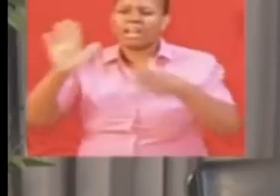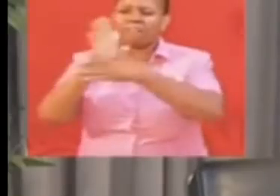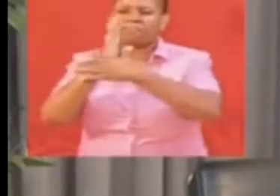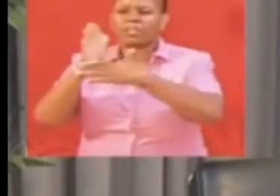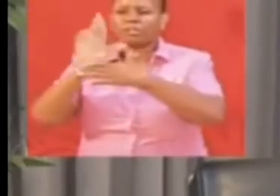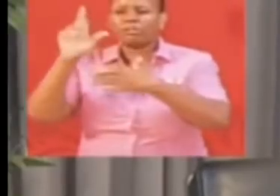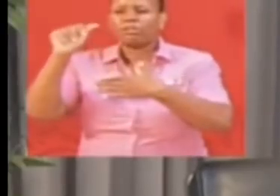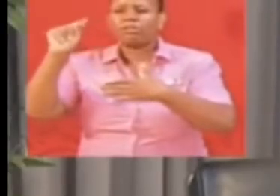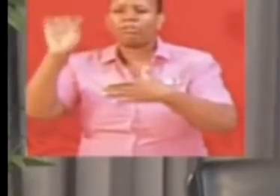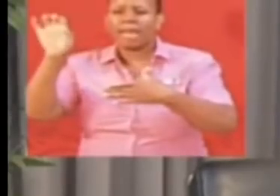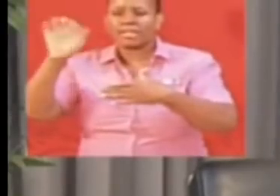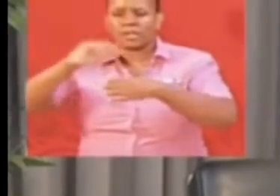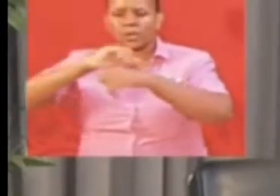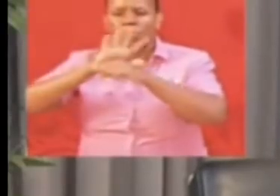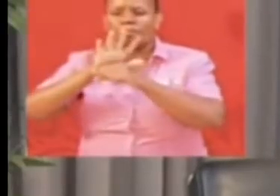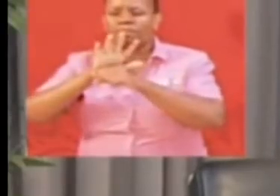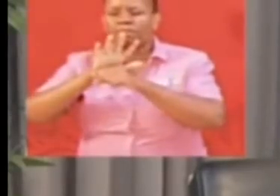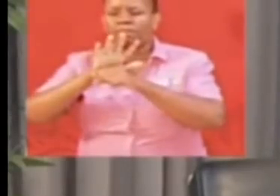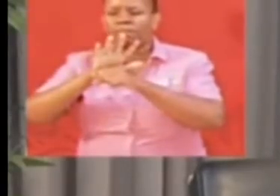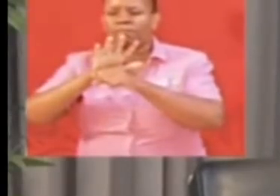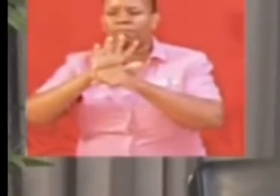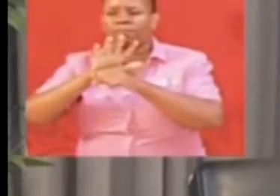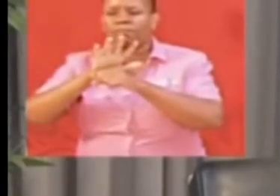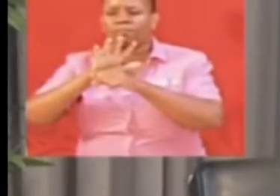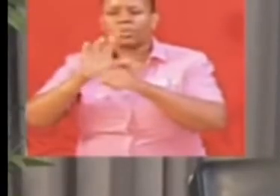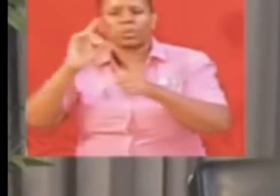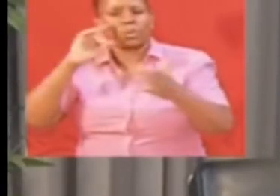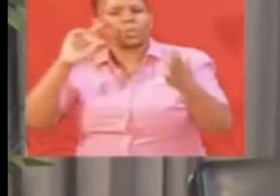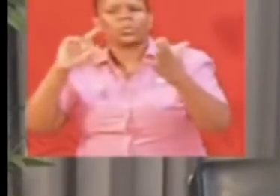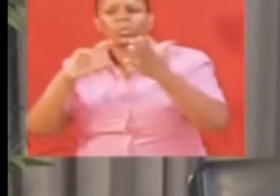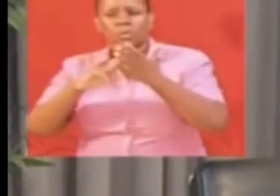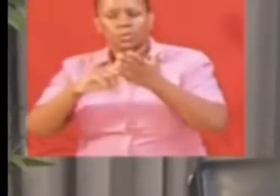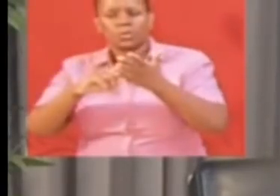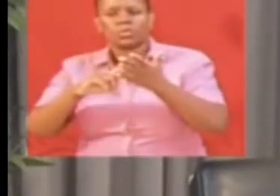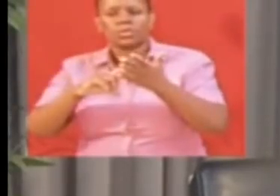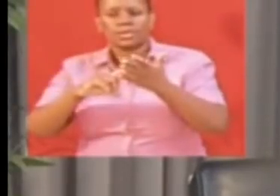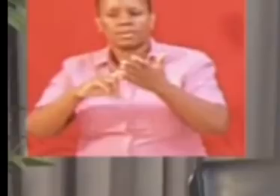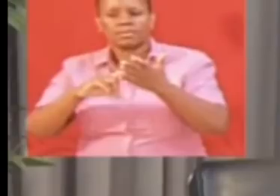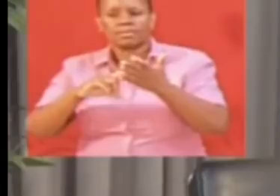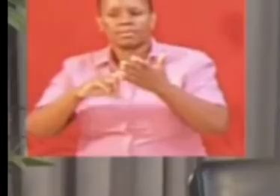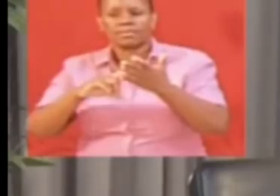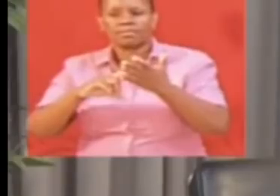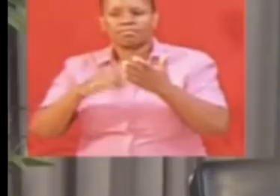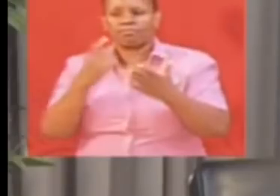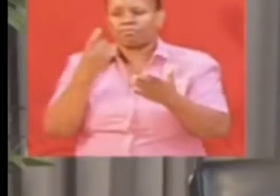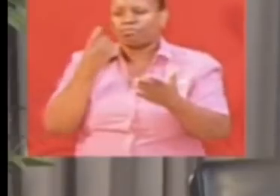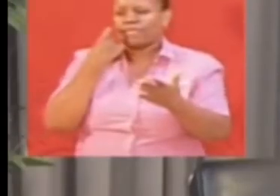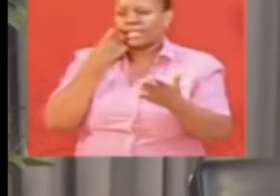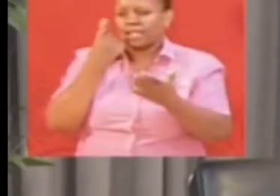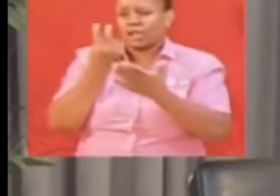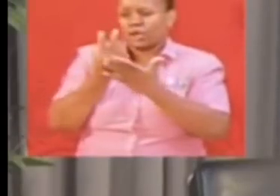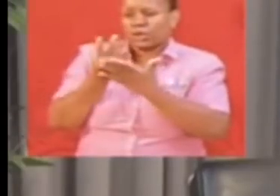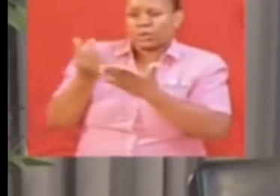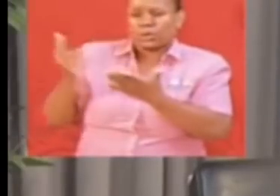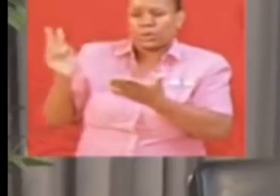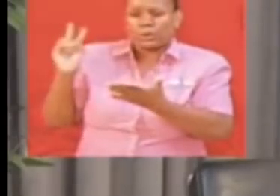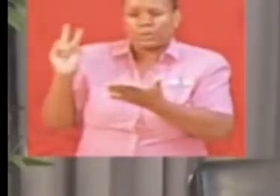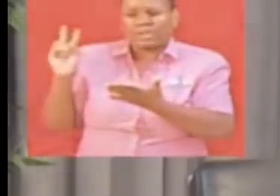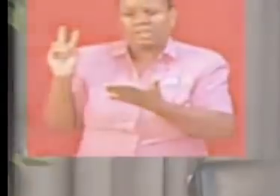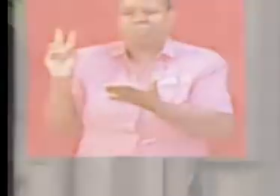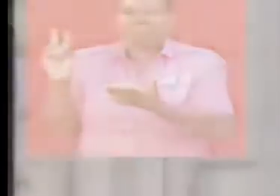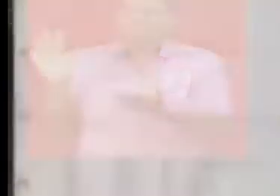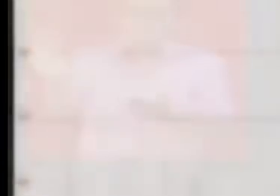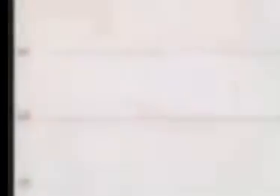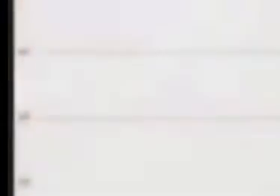August. So we are aiming, within the last 2 weeks or so, we would have been around 40 or 50. We want to get